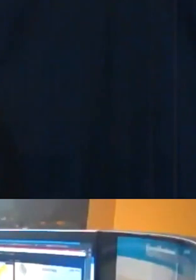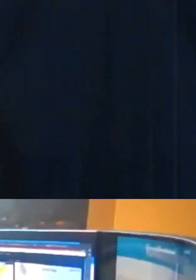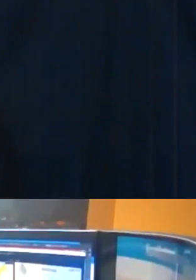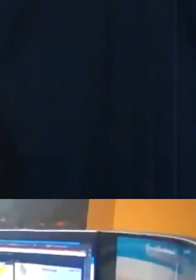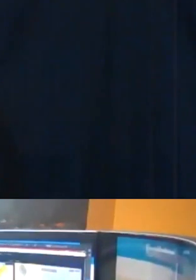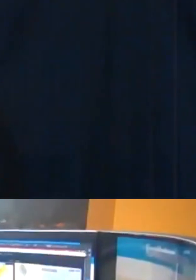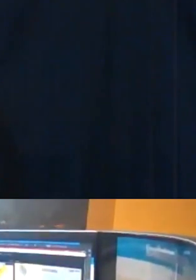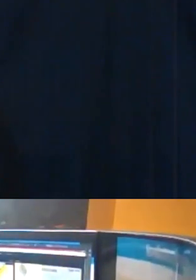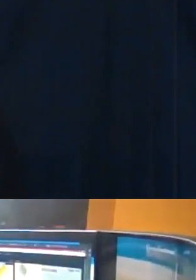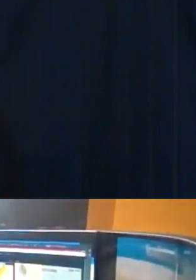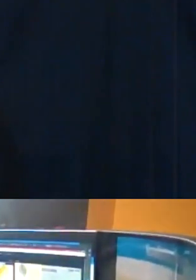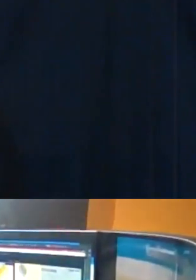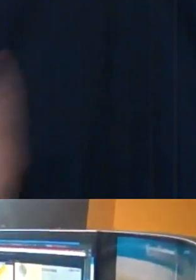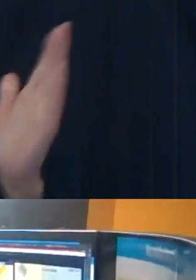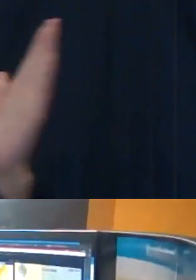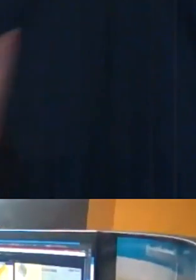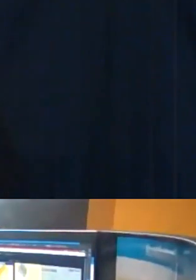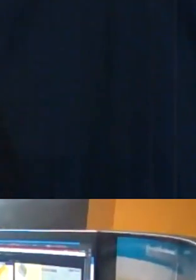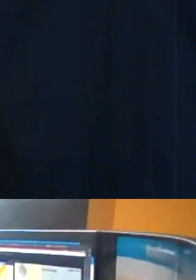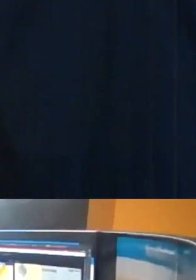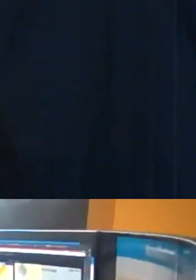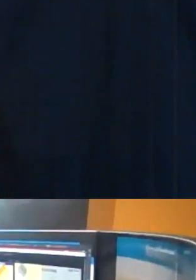I brought a colleague of mine,